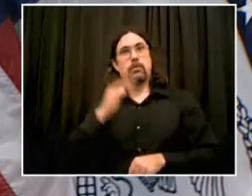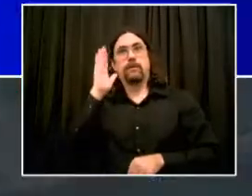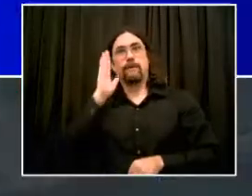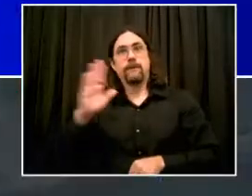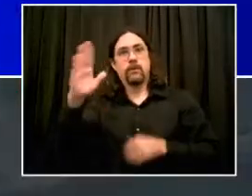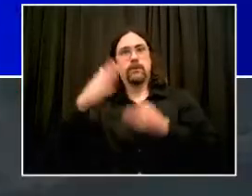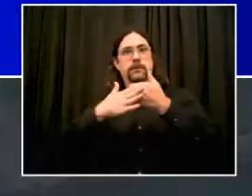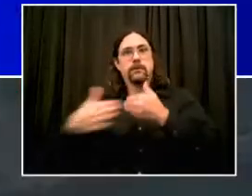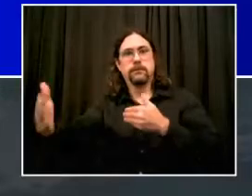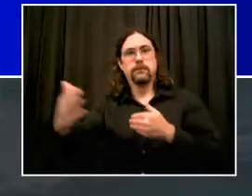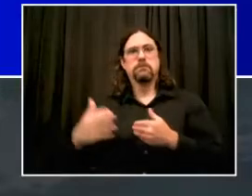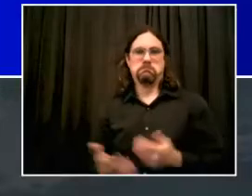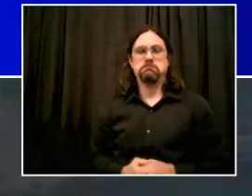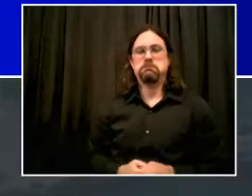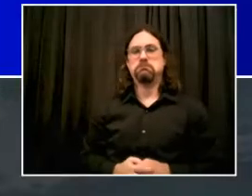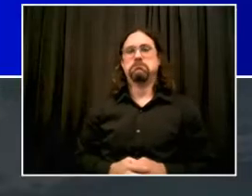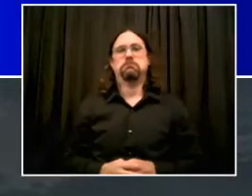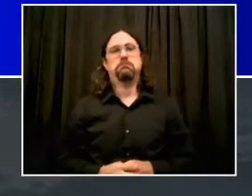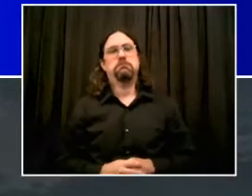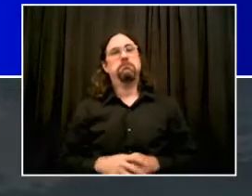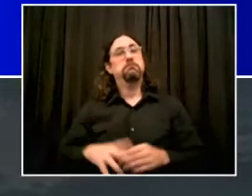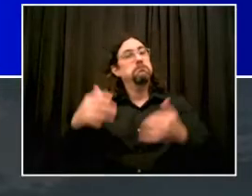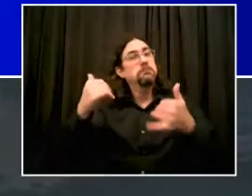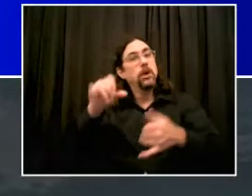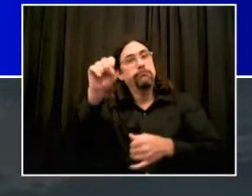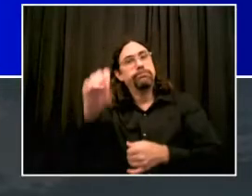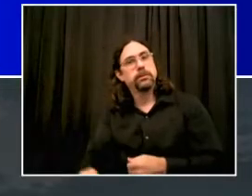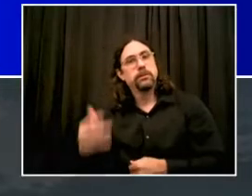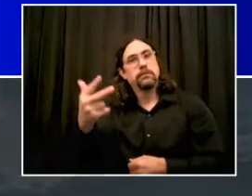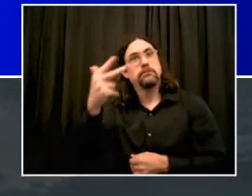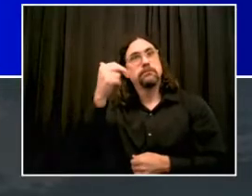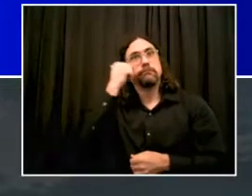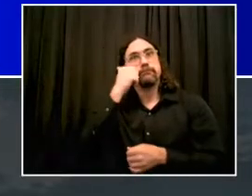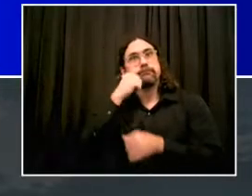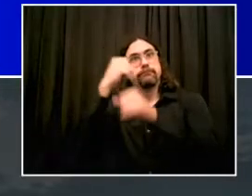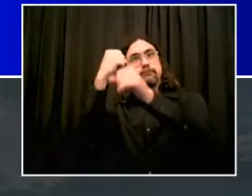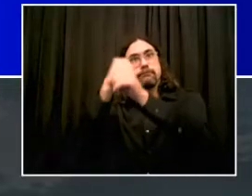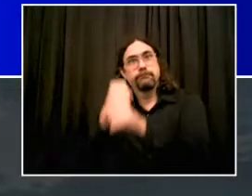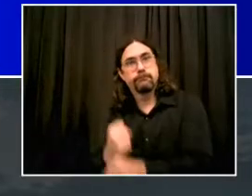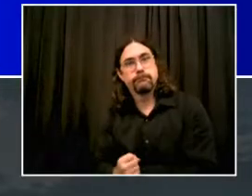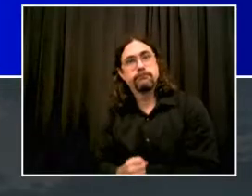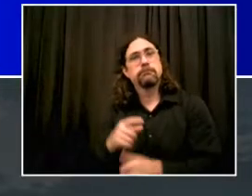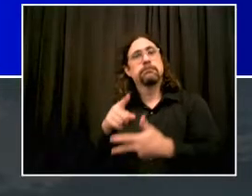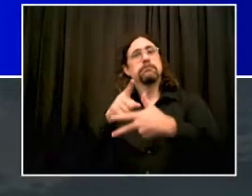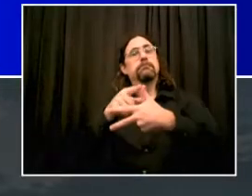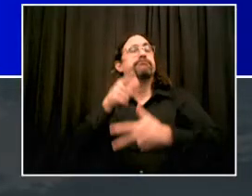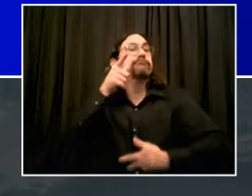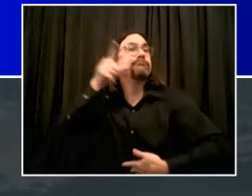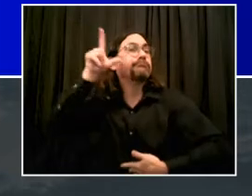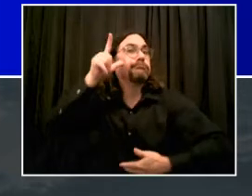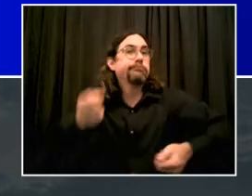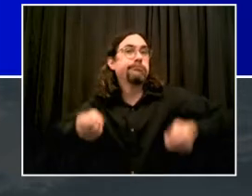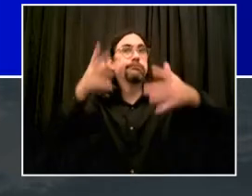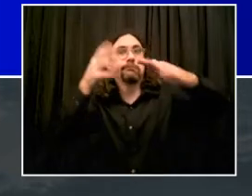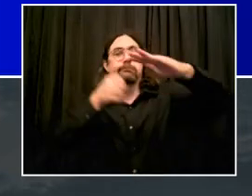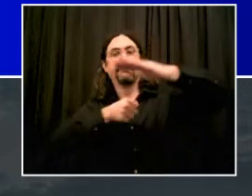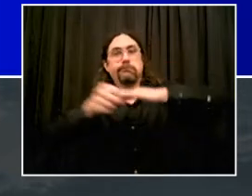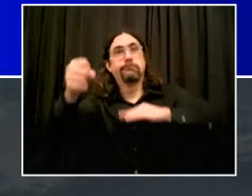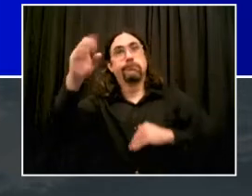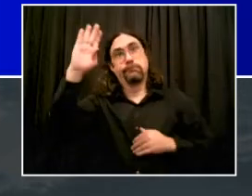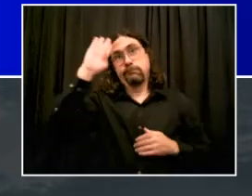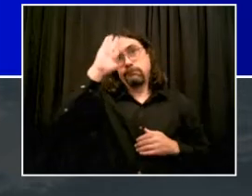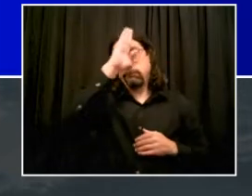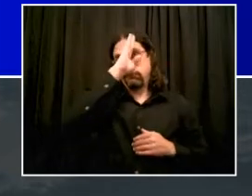one, daily number of people admitted to hospitals for suspected COVID-19. The threshold is 200. Today's report,